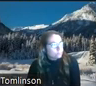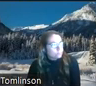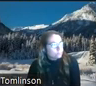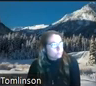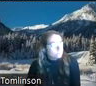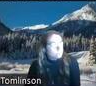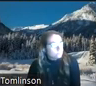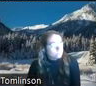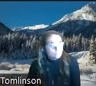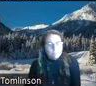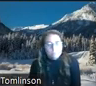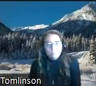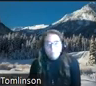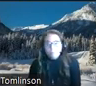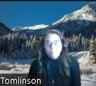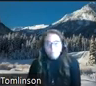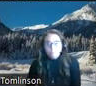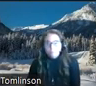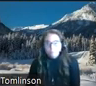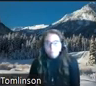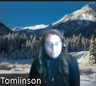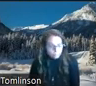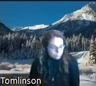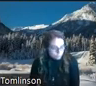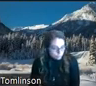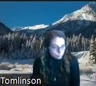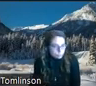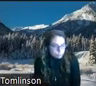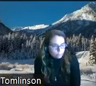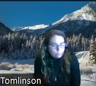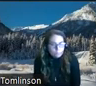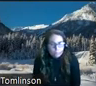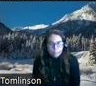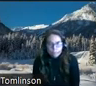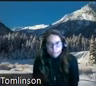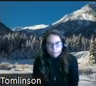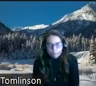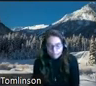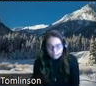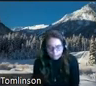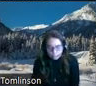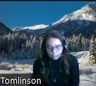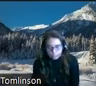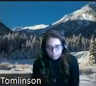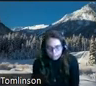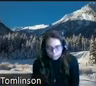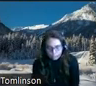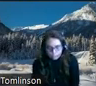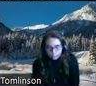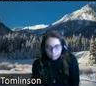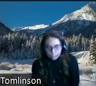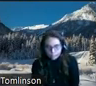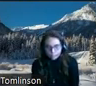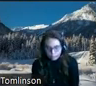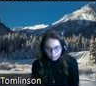each particular bargaining process are determined is a internal decision with some parameters on it,